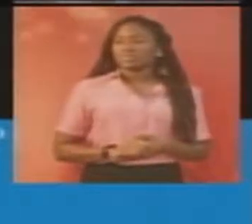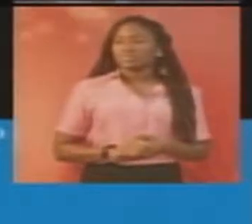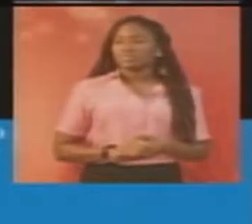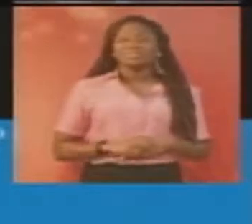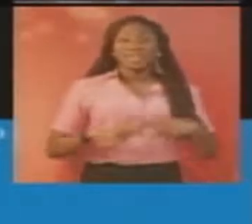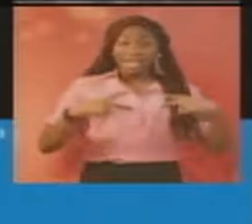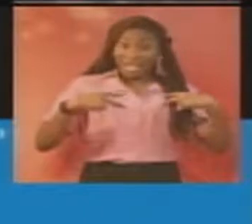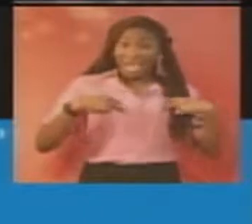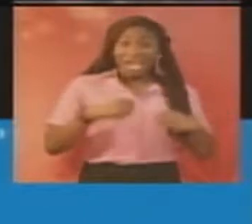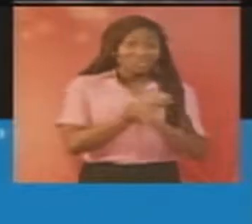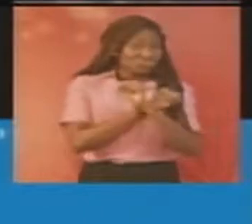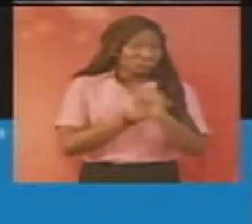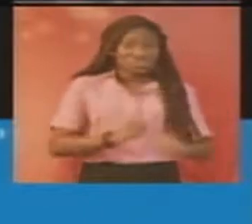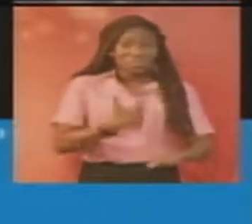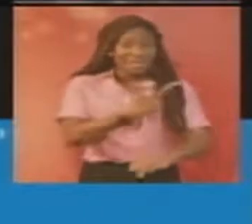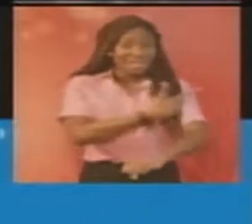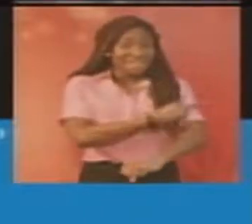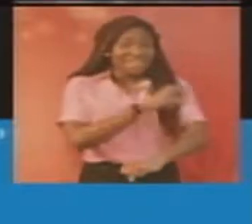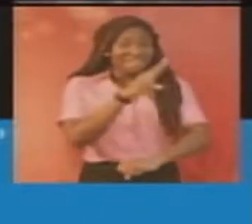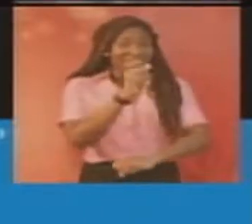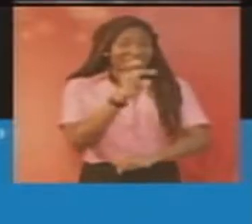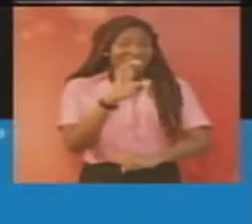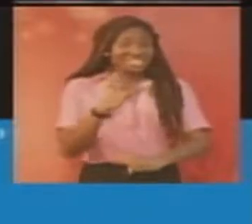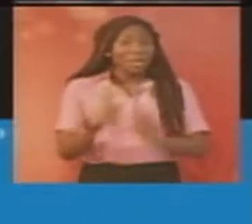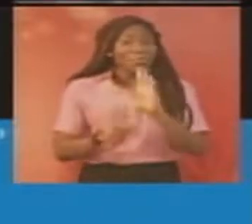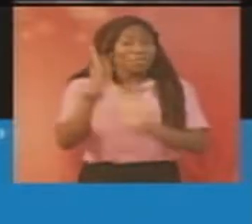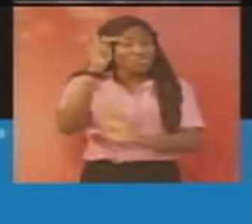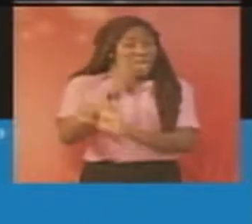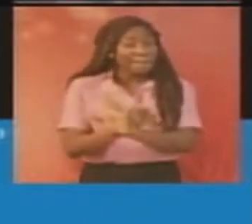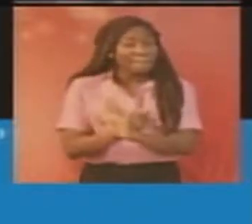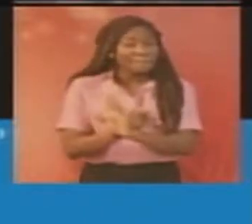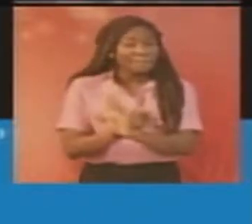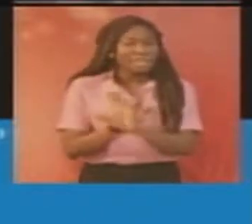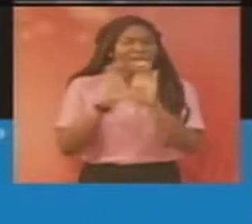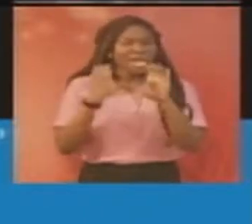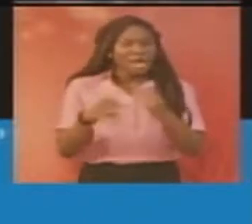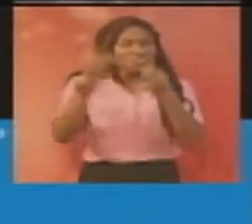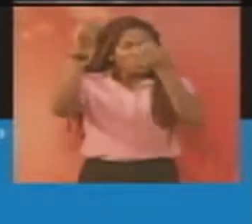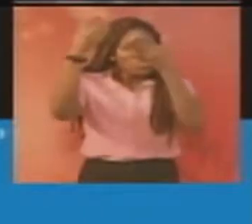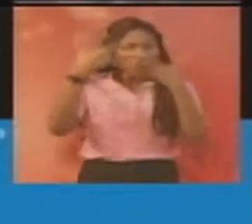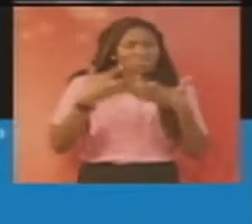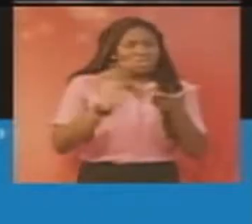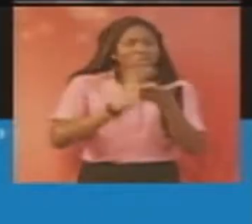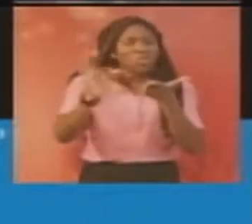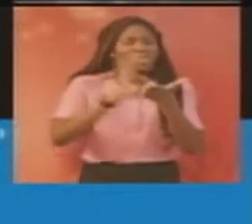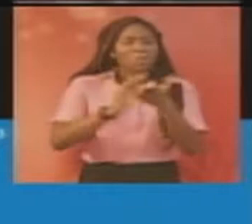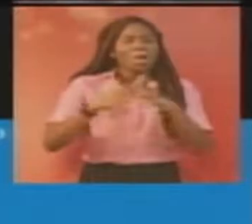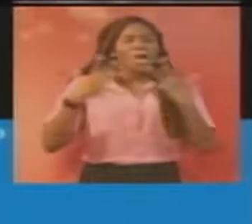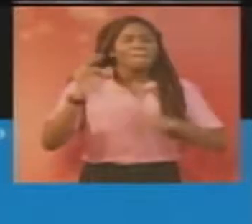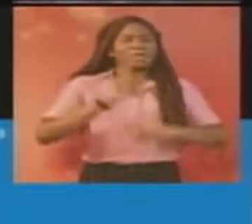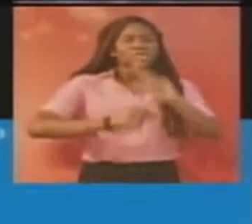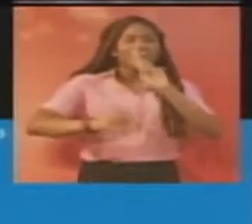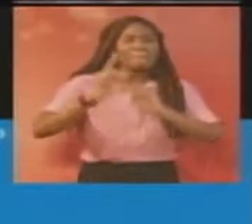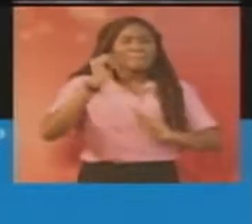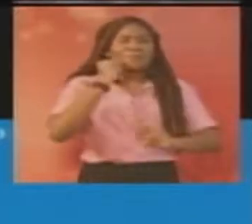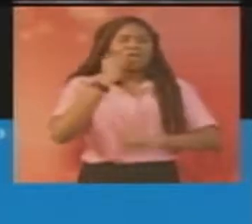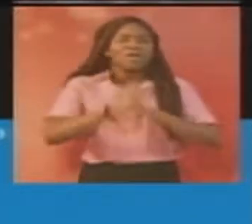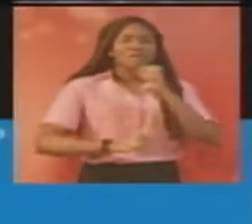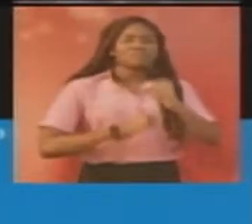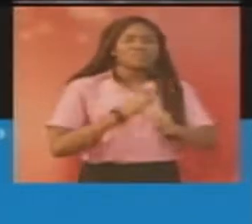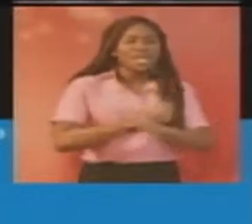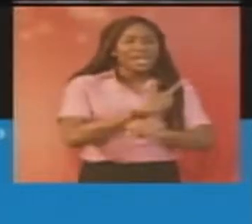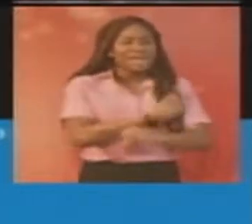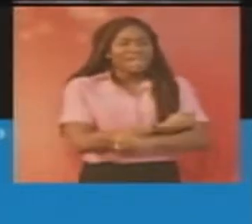vaccination program. Can you tell us in terms of figures, annually, how many people have been vaccinated and for what they have